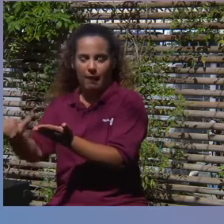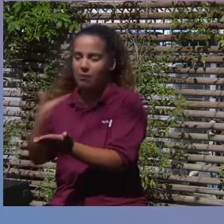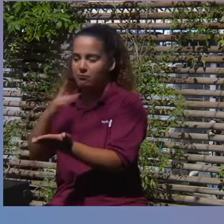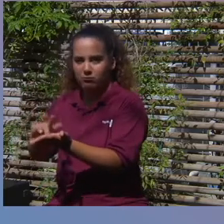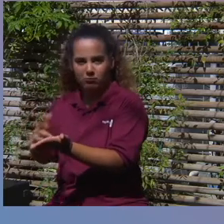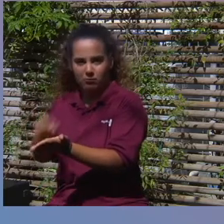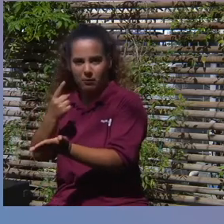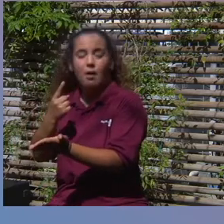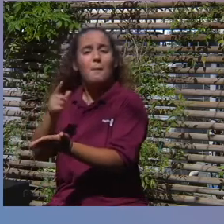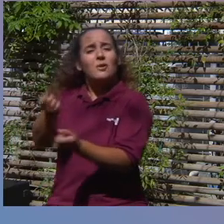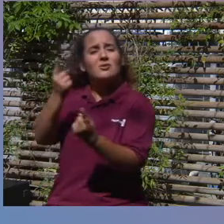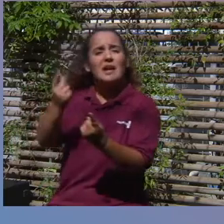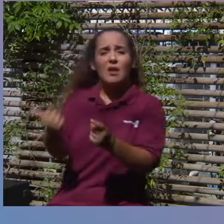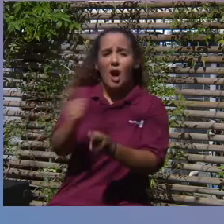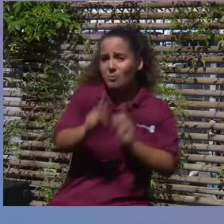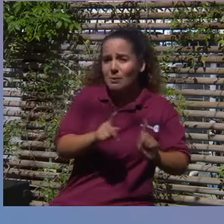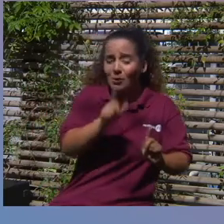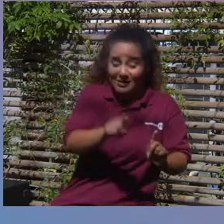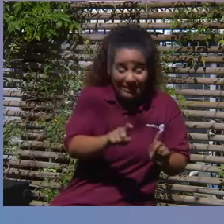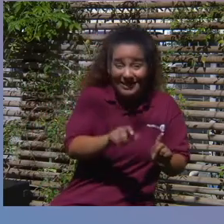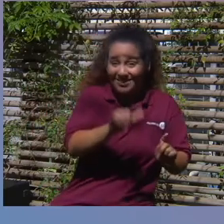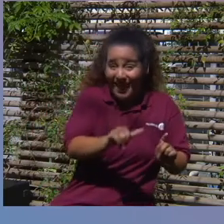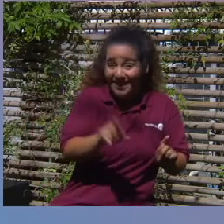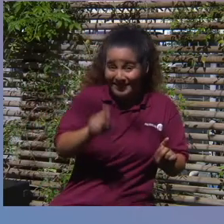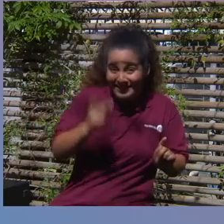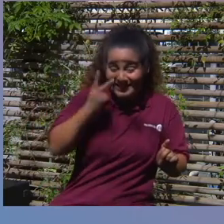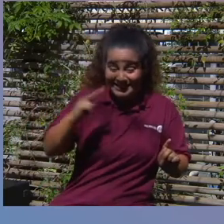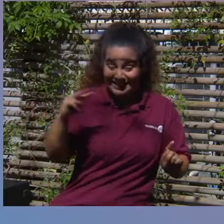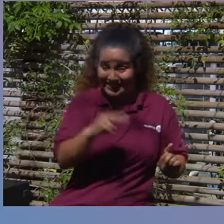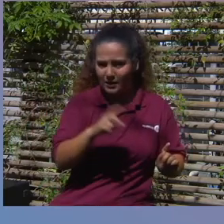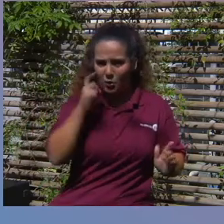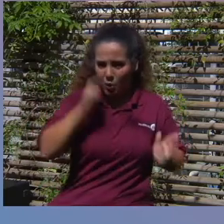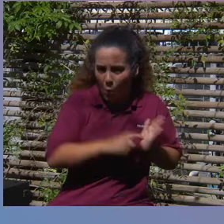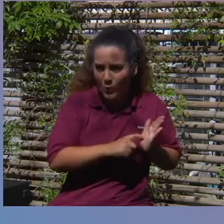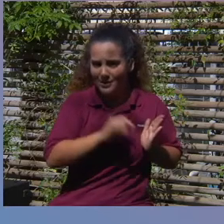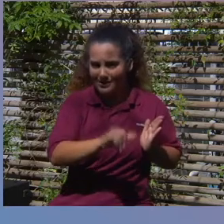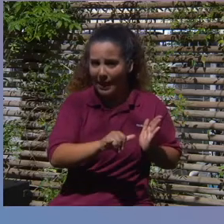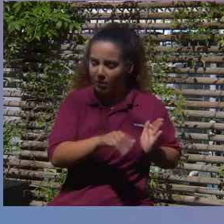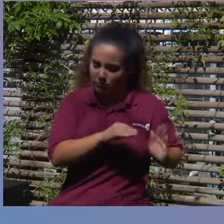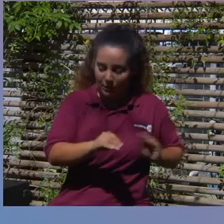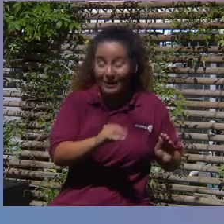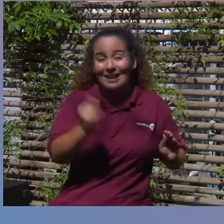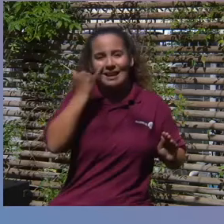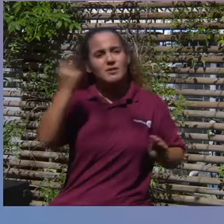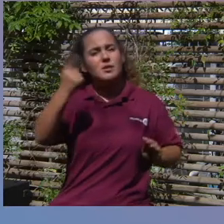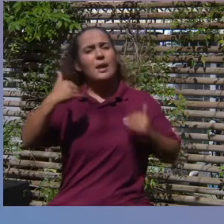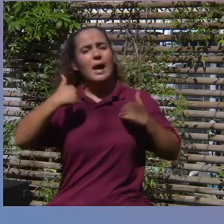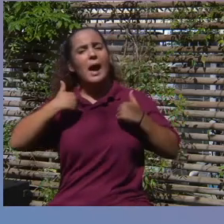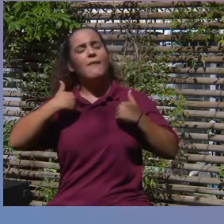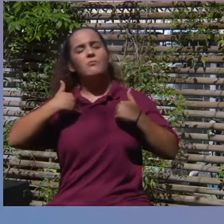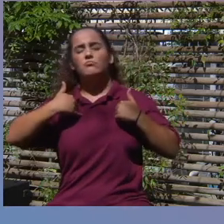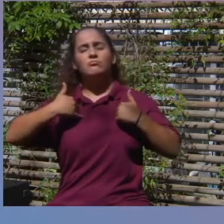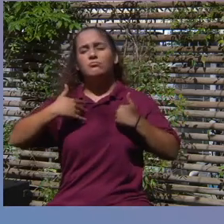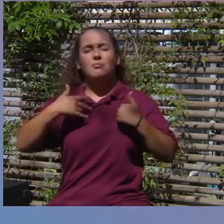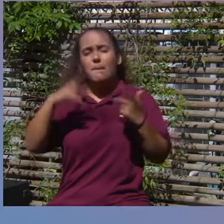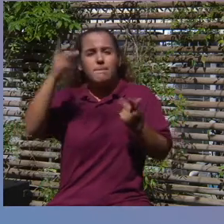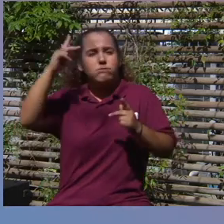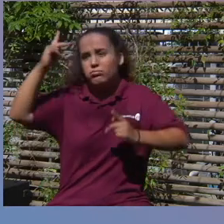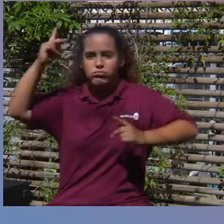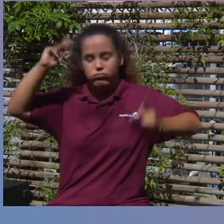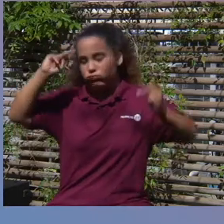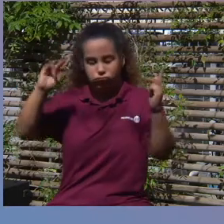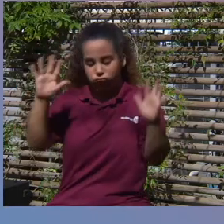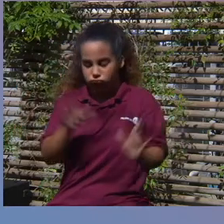be seen, to be communed, to be validated, to be heard. Even with anxiety, someone having a panic attack, like in that moment, what is needed